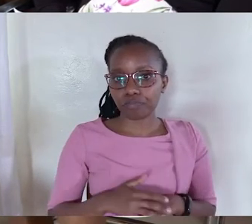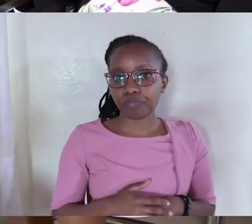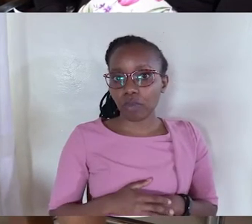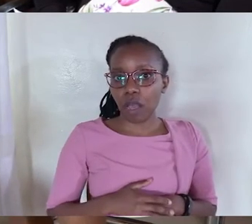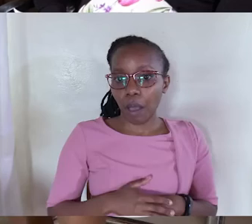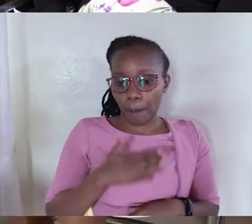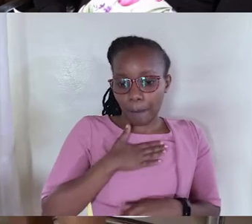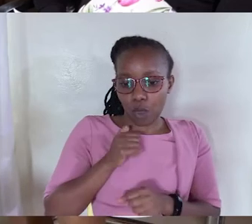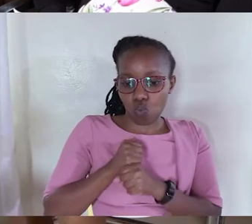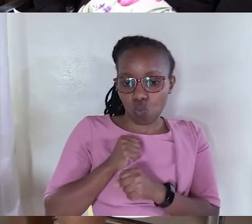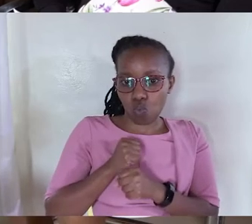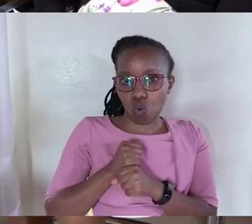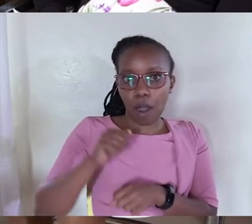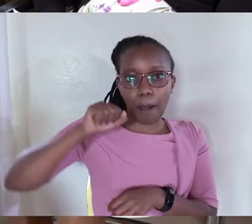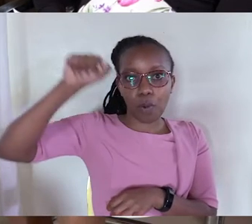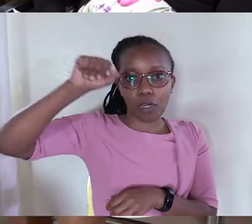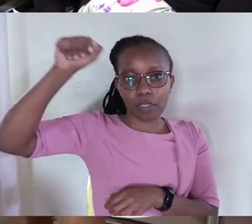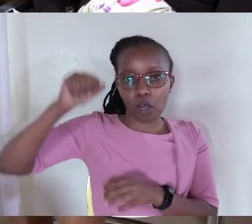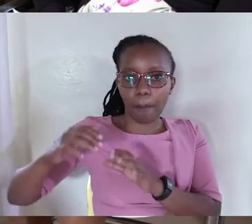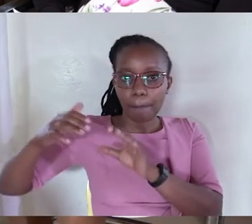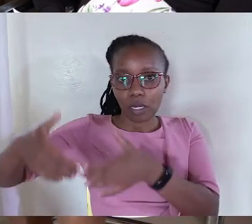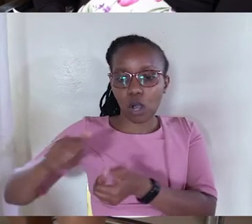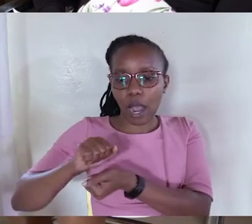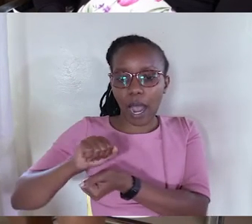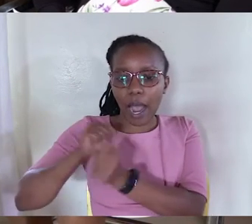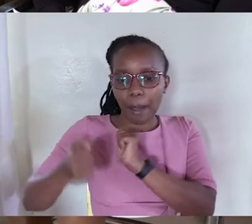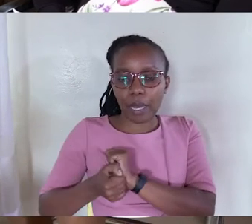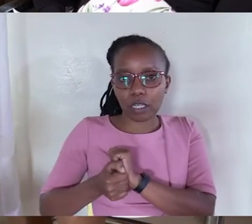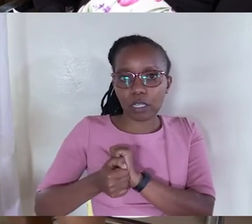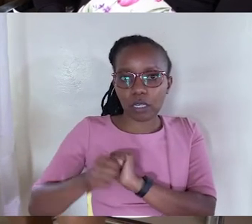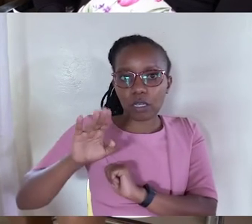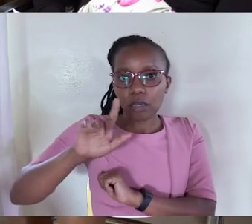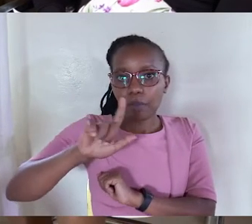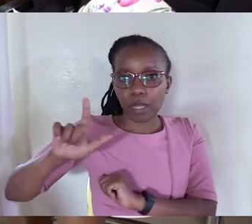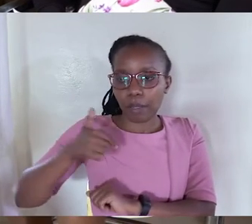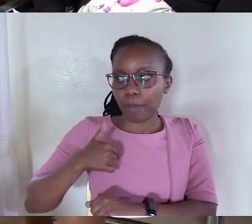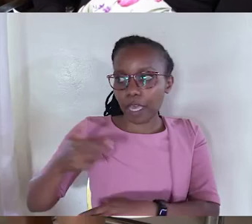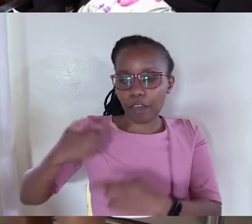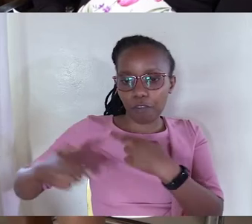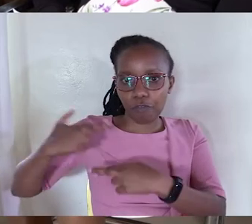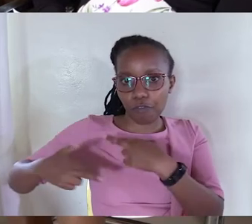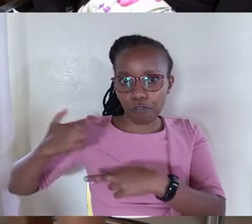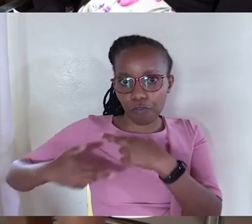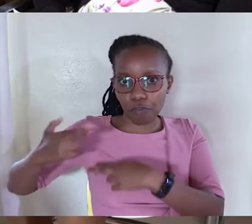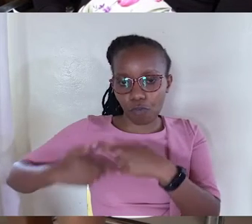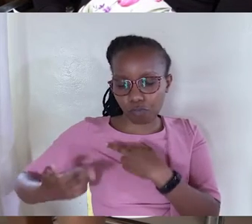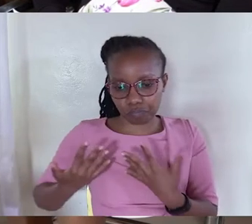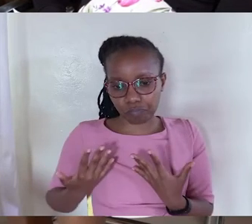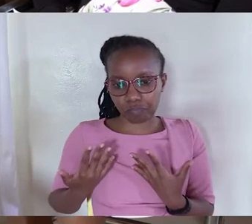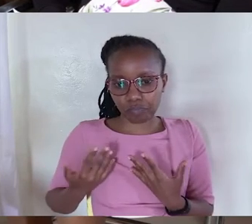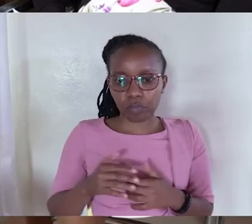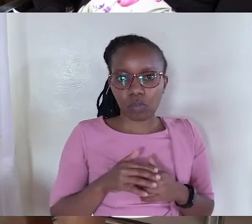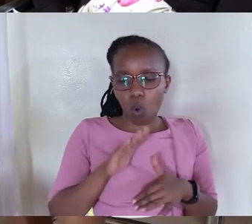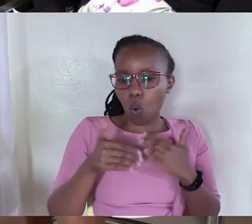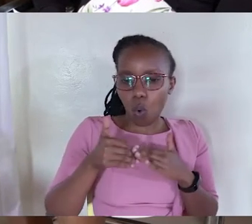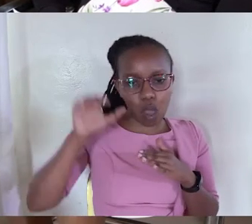a political parties amendment bill. So I'm going to review it and just to check that all these